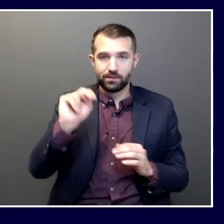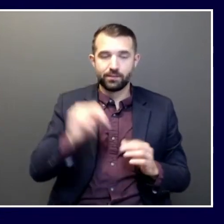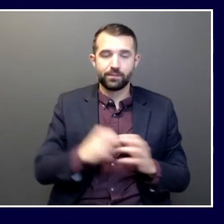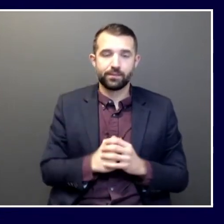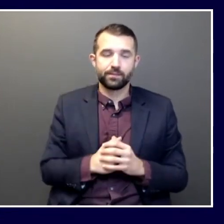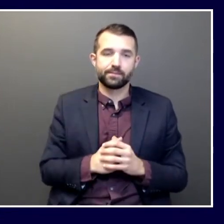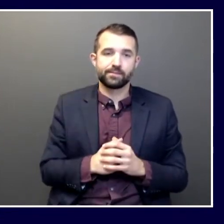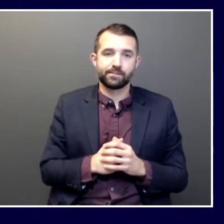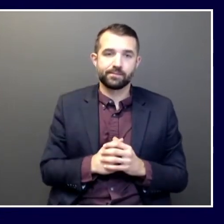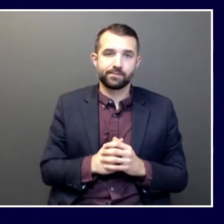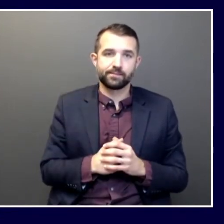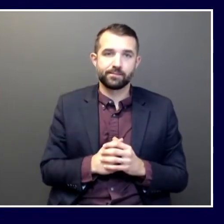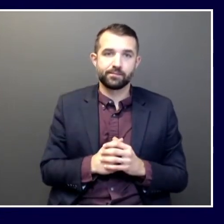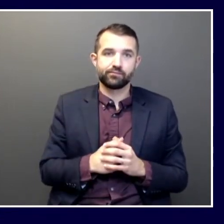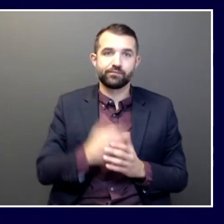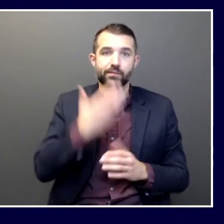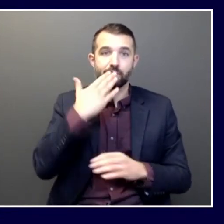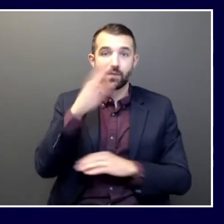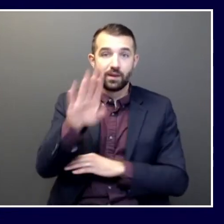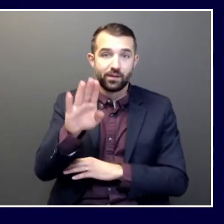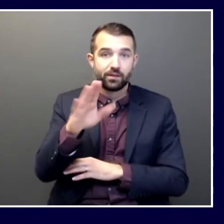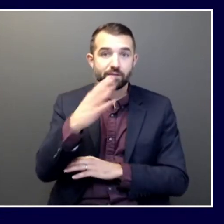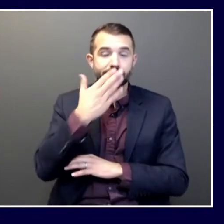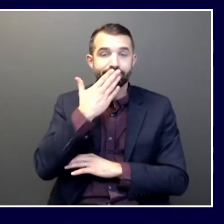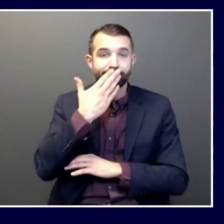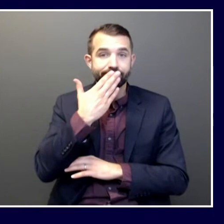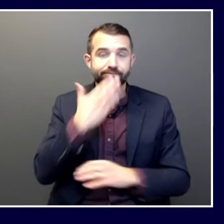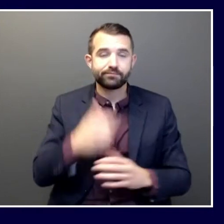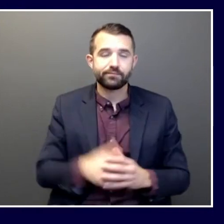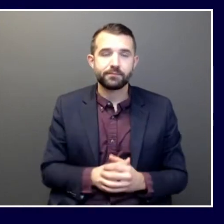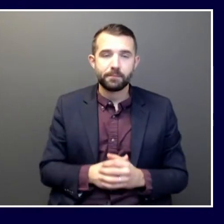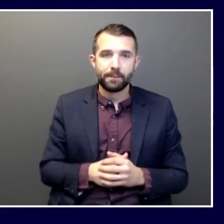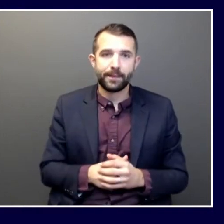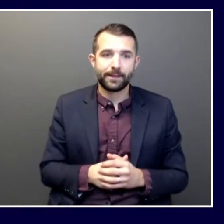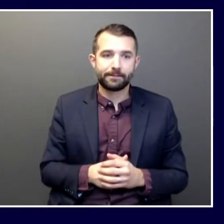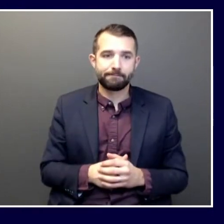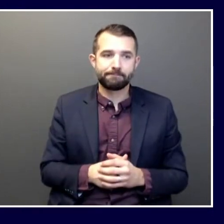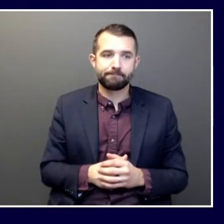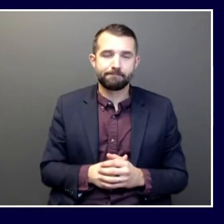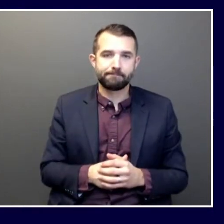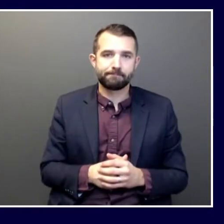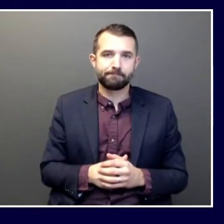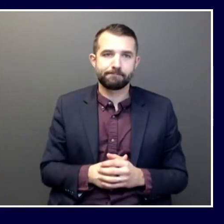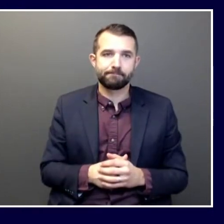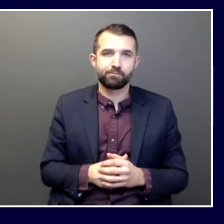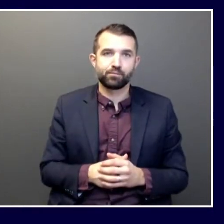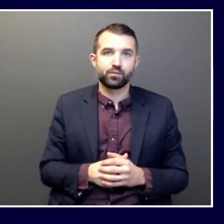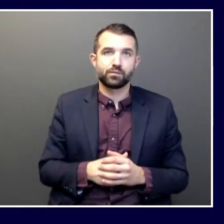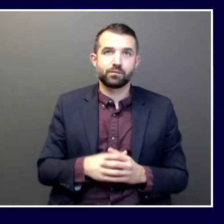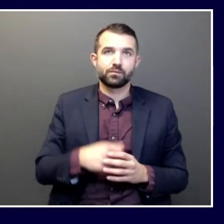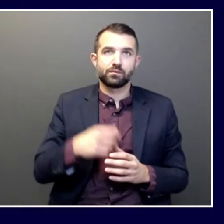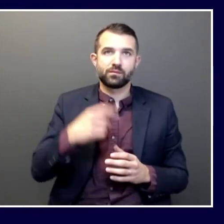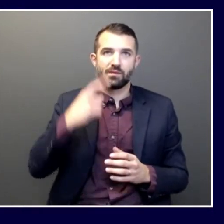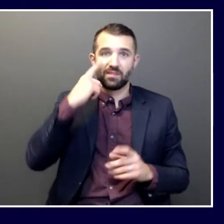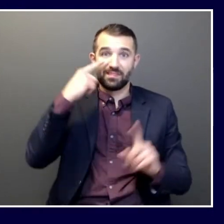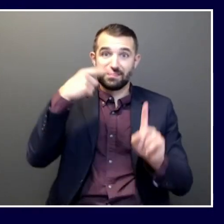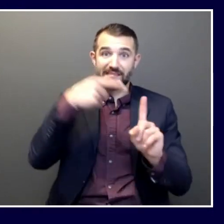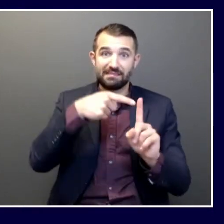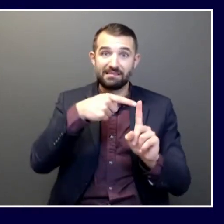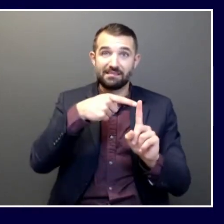Good afternoon, Dr. Sean. Thank you for taking my question. I'd like to change topics slightly, if I may, to the healthcare worker vaccination